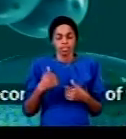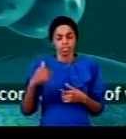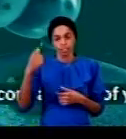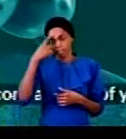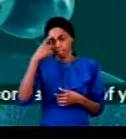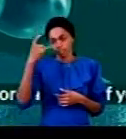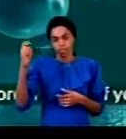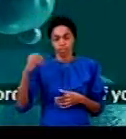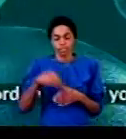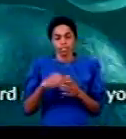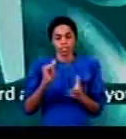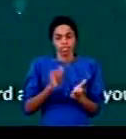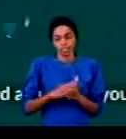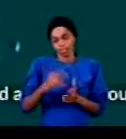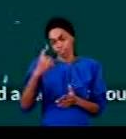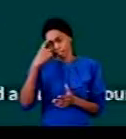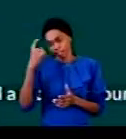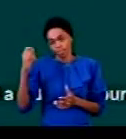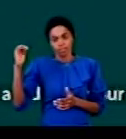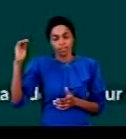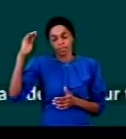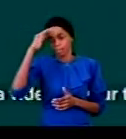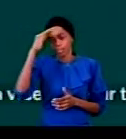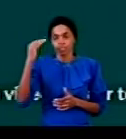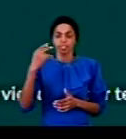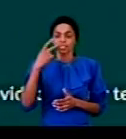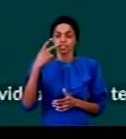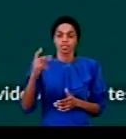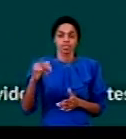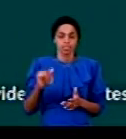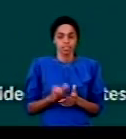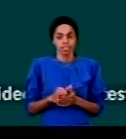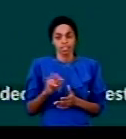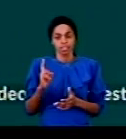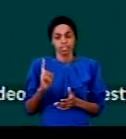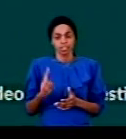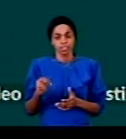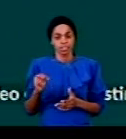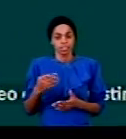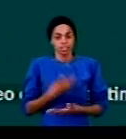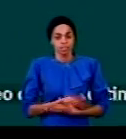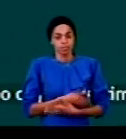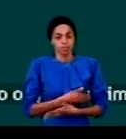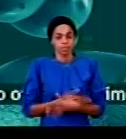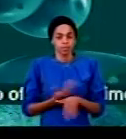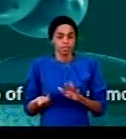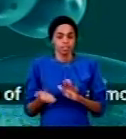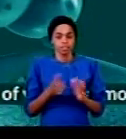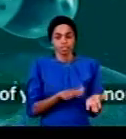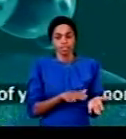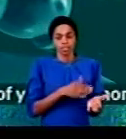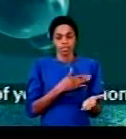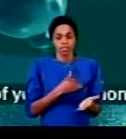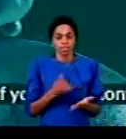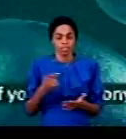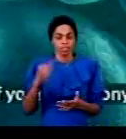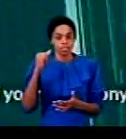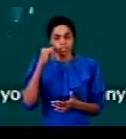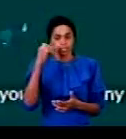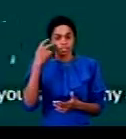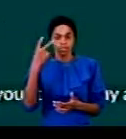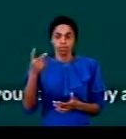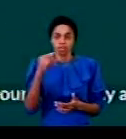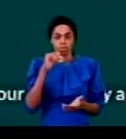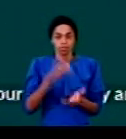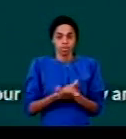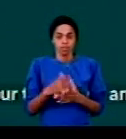and he saw his wife weeping. He carried that dream to the Global Crusade, and he went with his family and